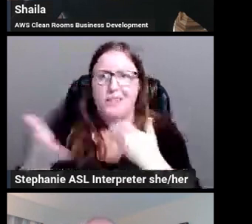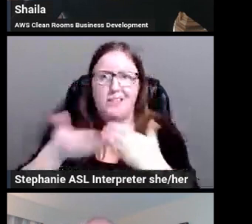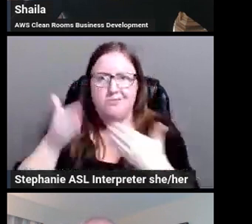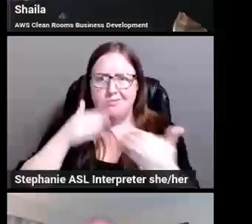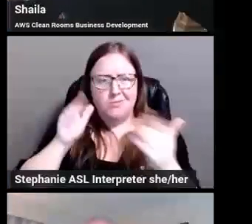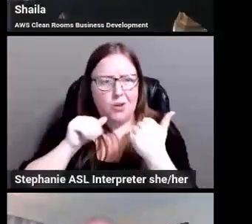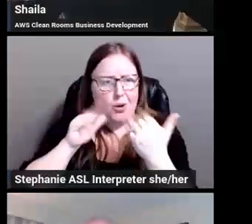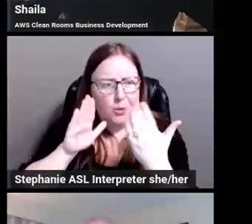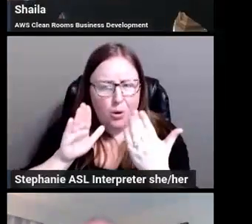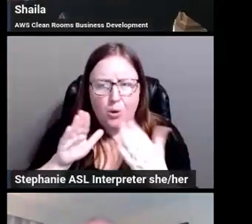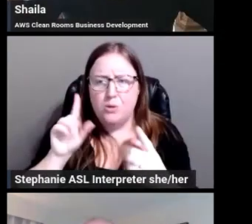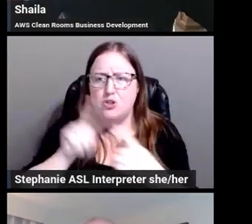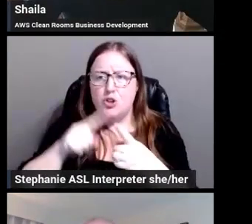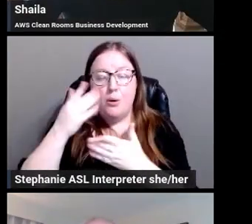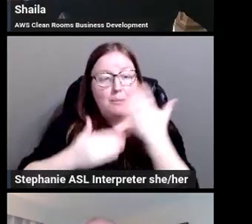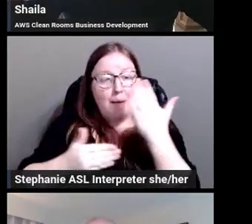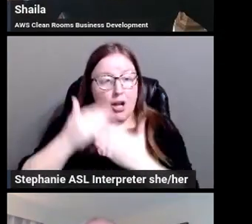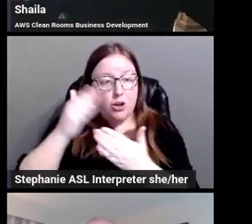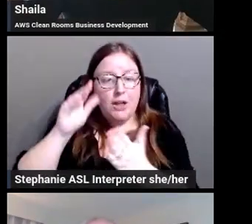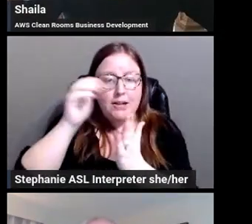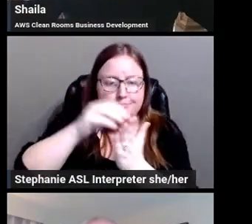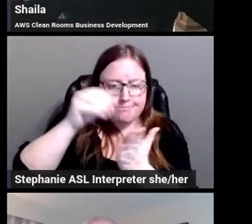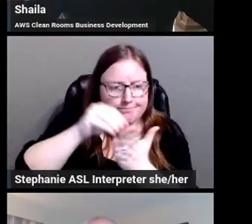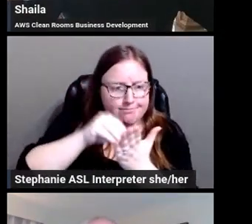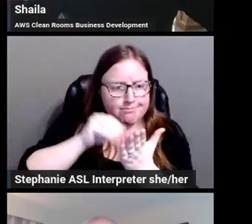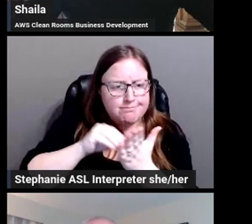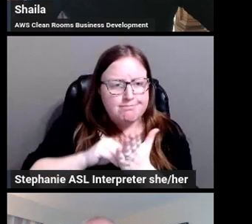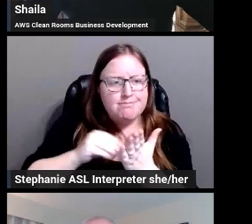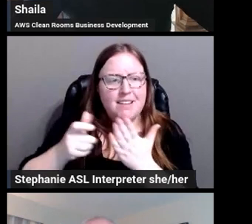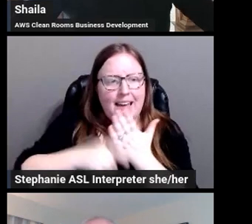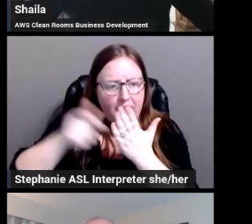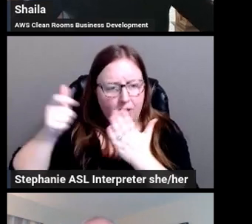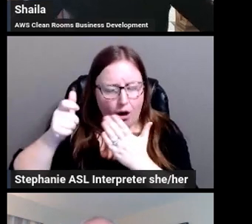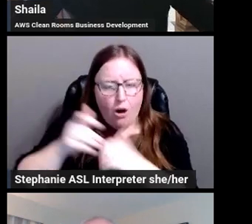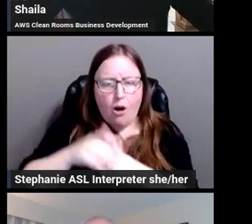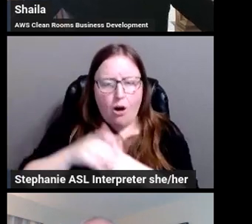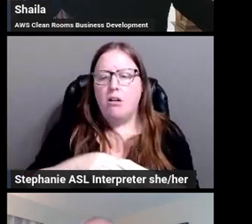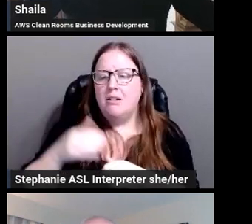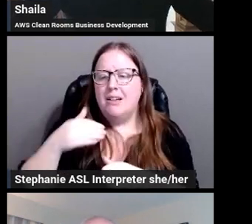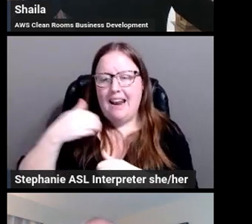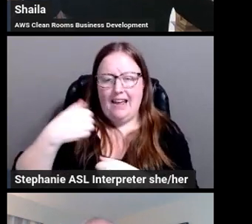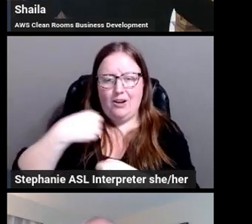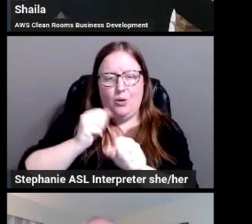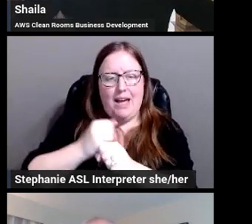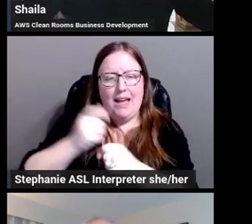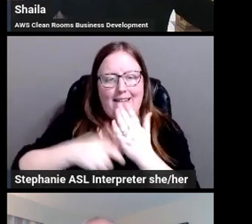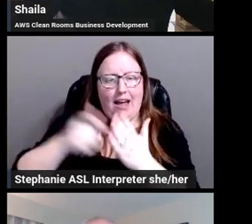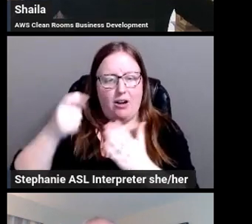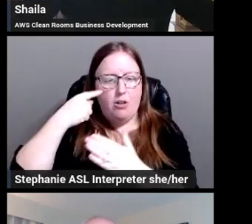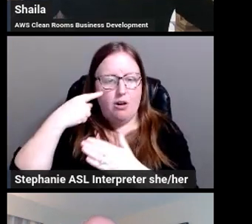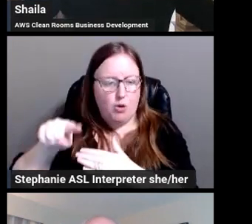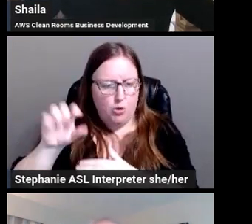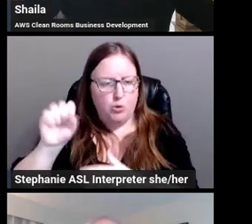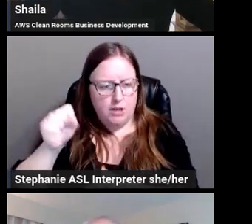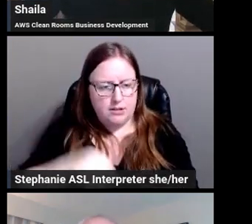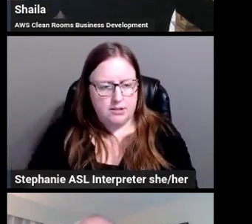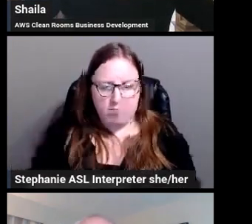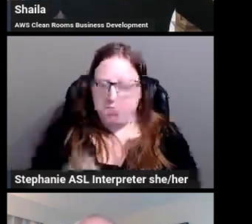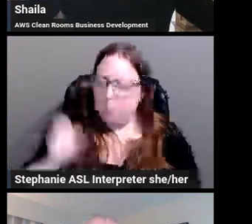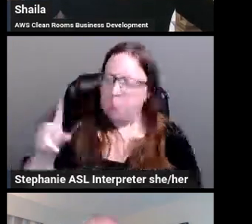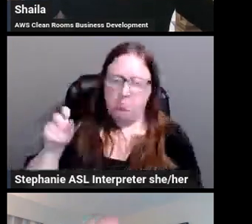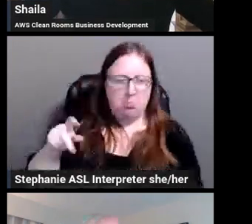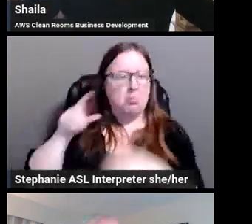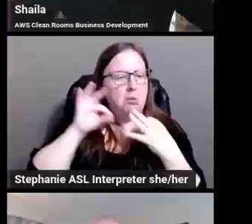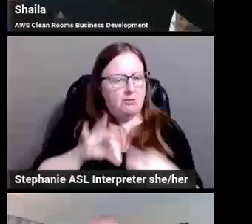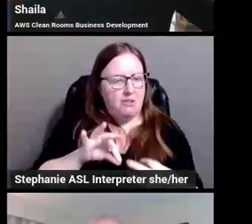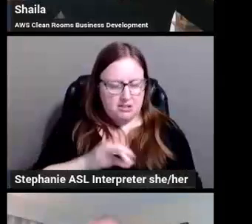just manually input a catalog, automatically crawl one and create a catalog for you. So that's what we support. Okay.